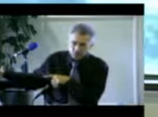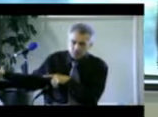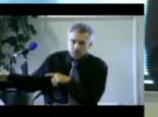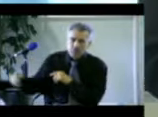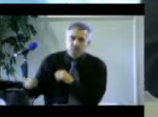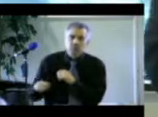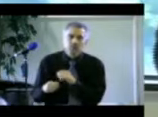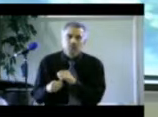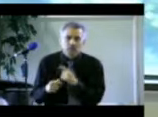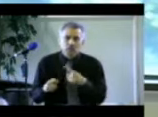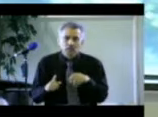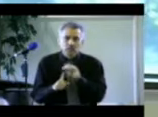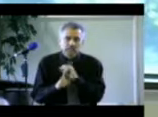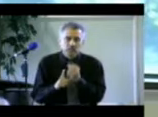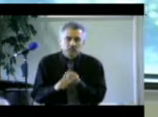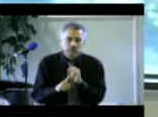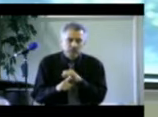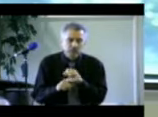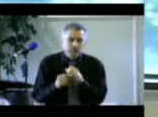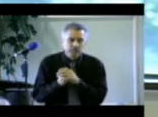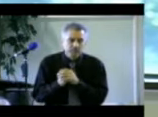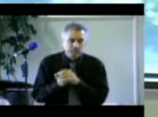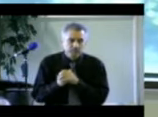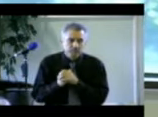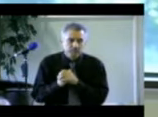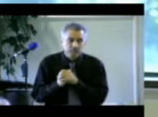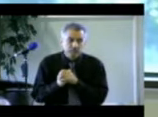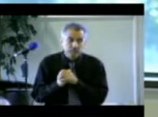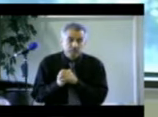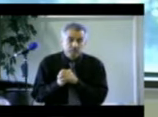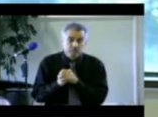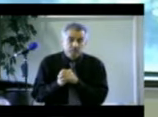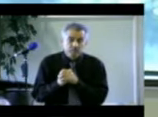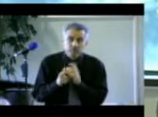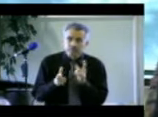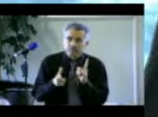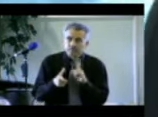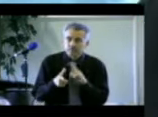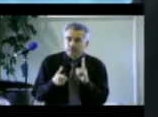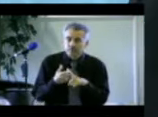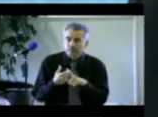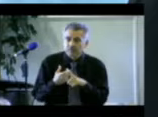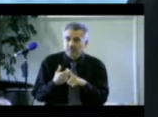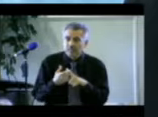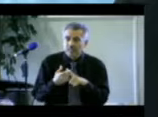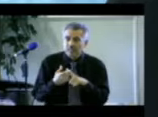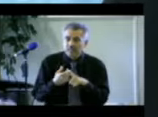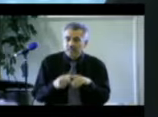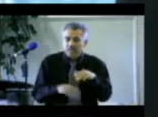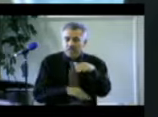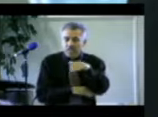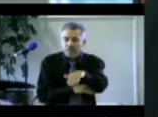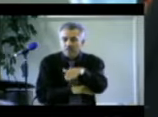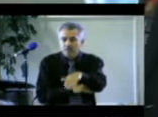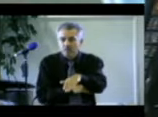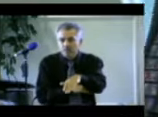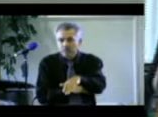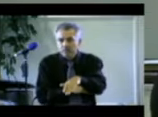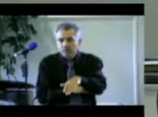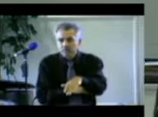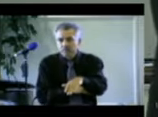this situation in our home on Wilderness Lane. And the night before, we had had carrots